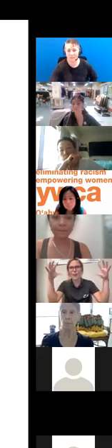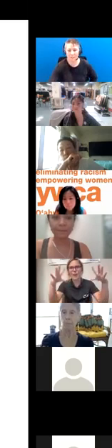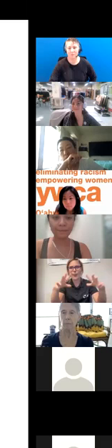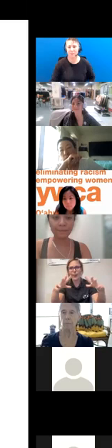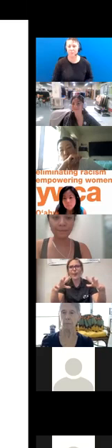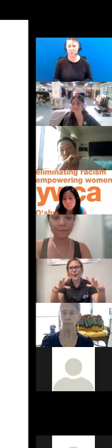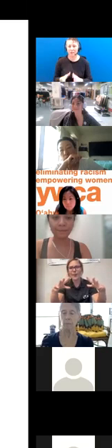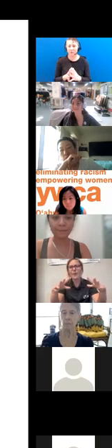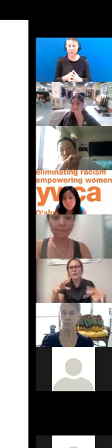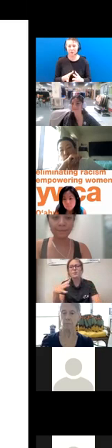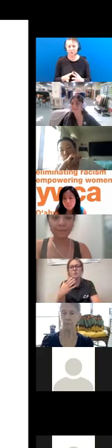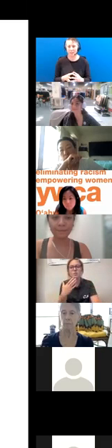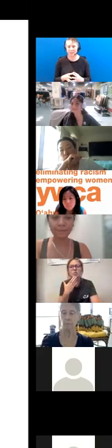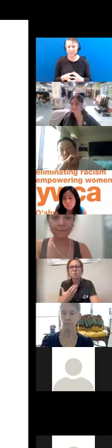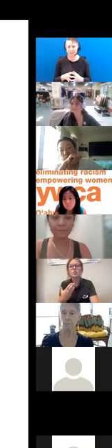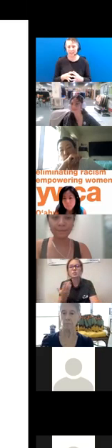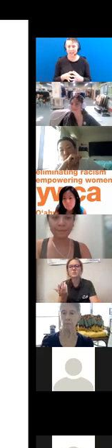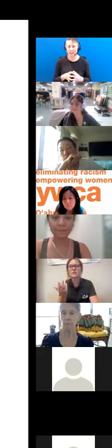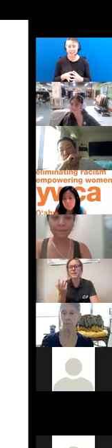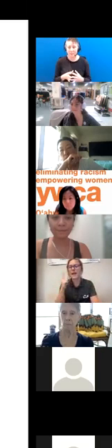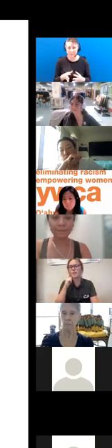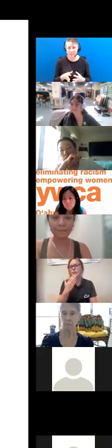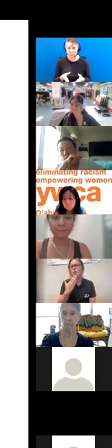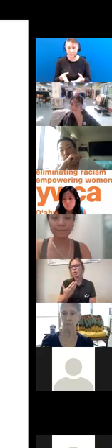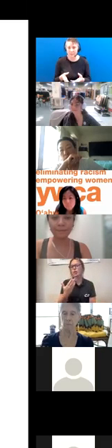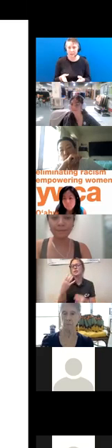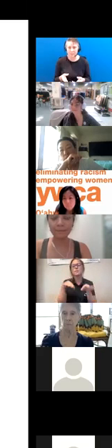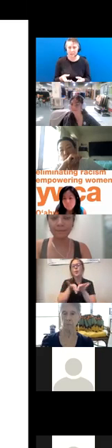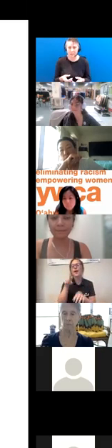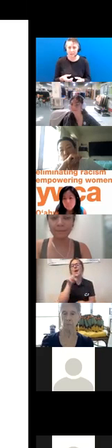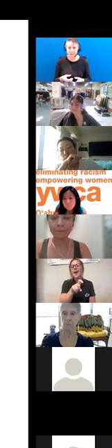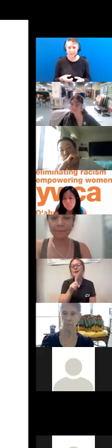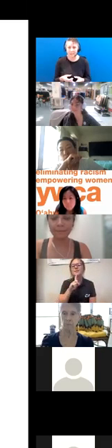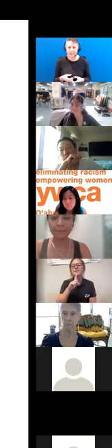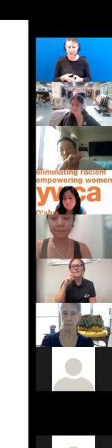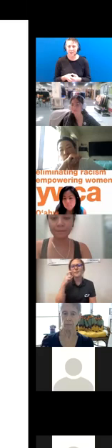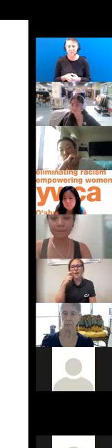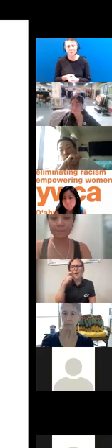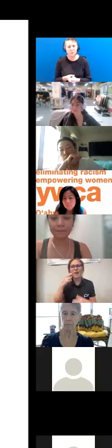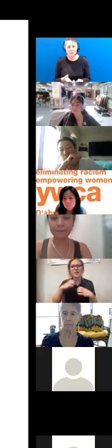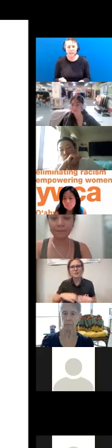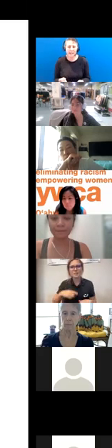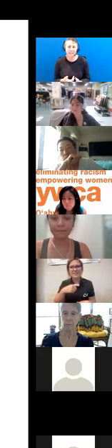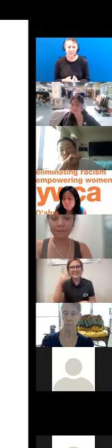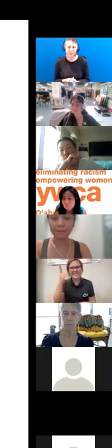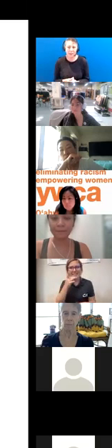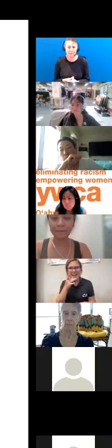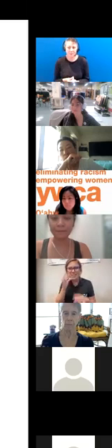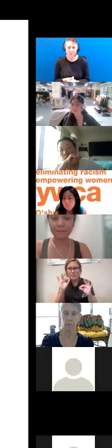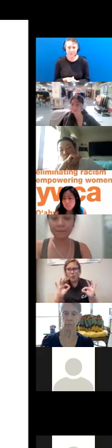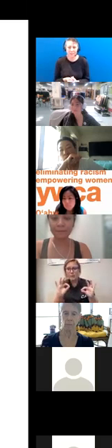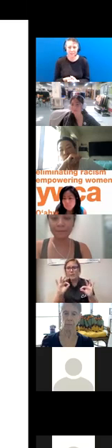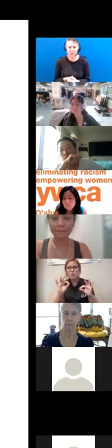the office, you have a whole lot of lighting on that. That's a very good amount of light. But it's important to ask the deaf